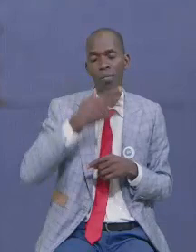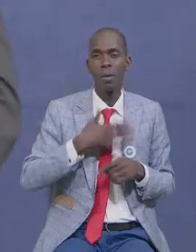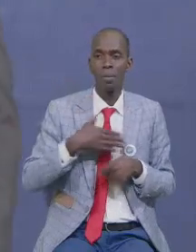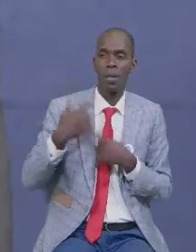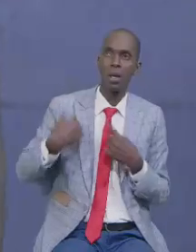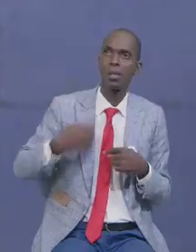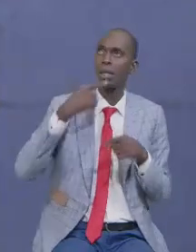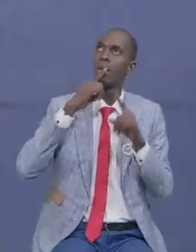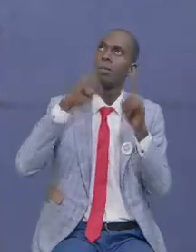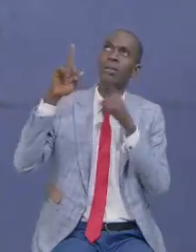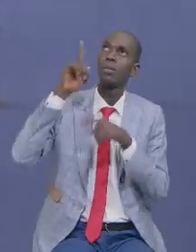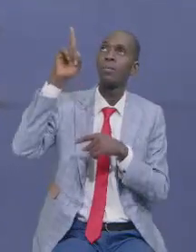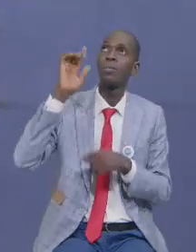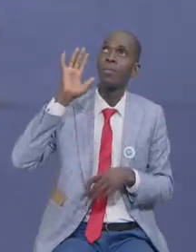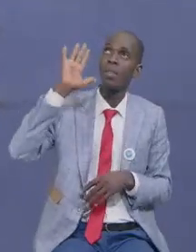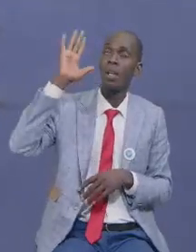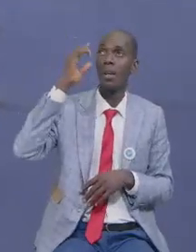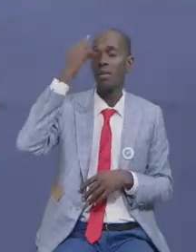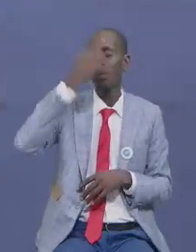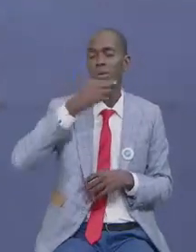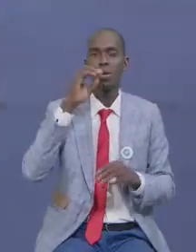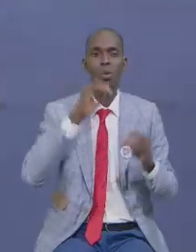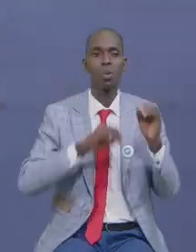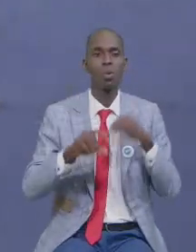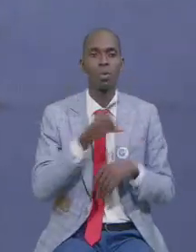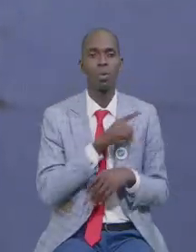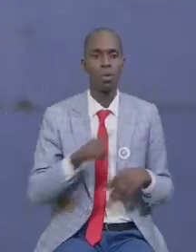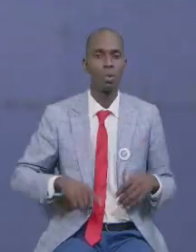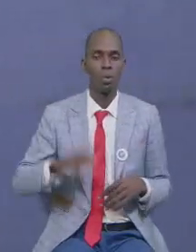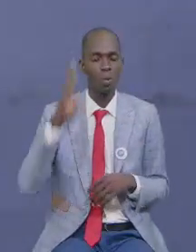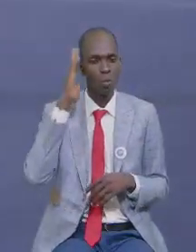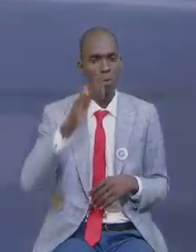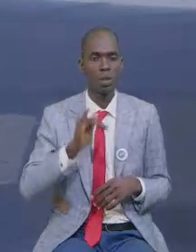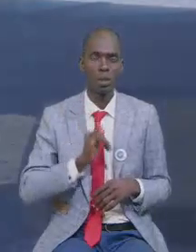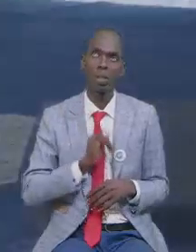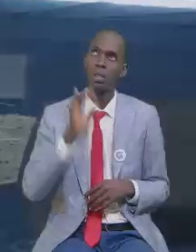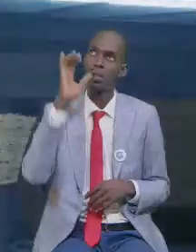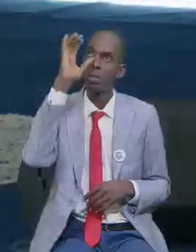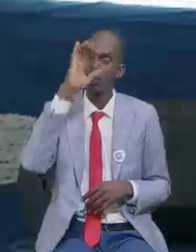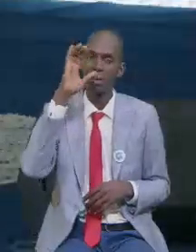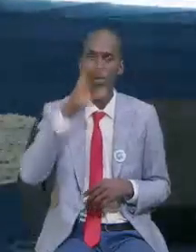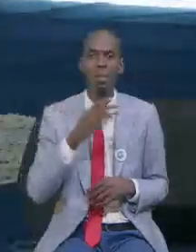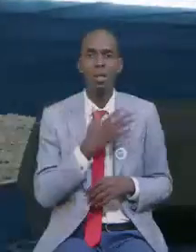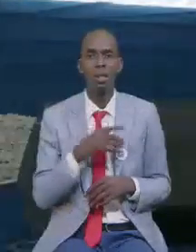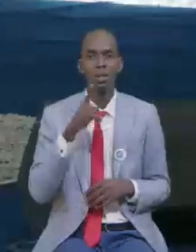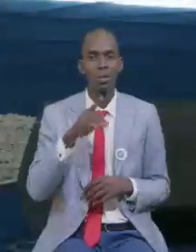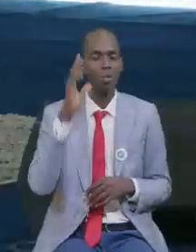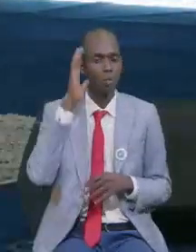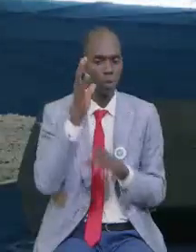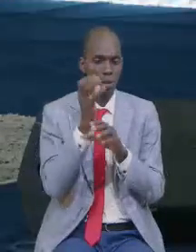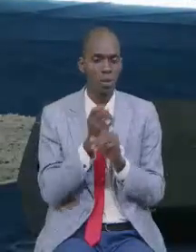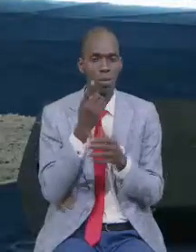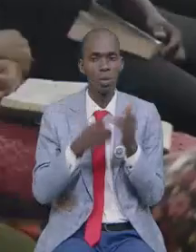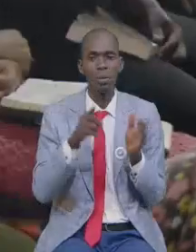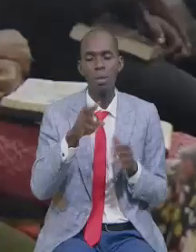thee, thy face, O Lord, will I seek. And you will get what you are seeking